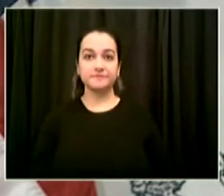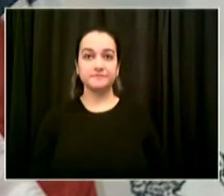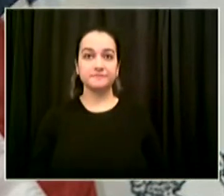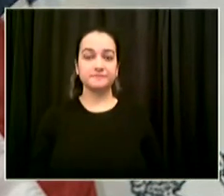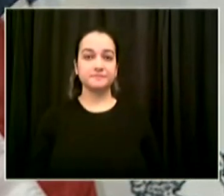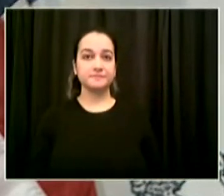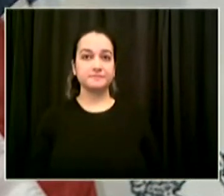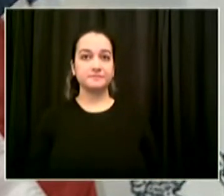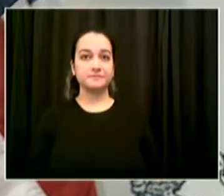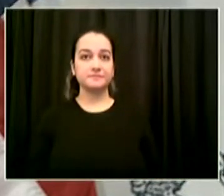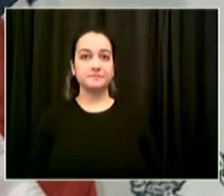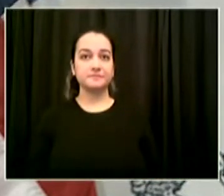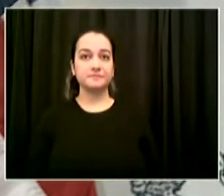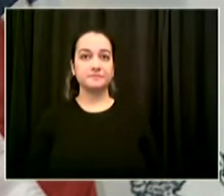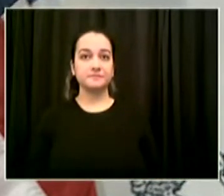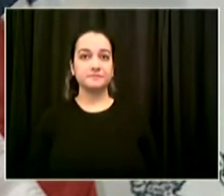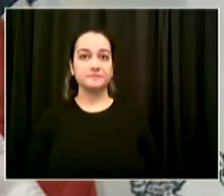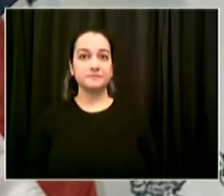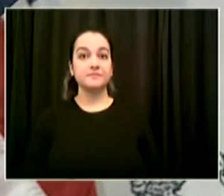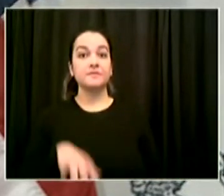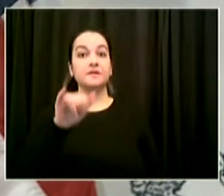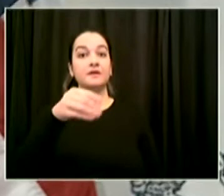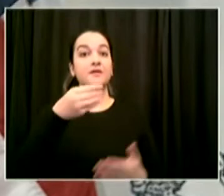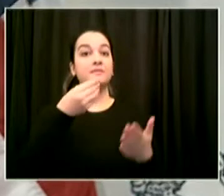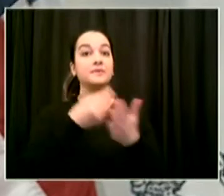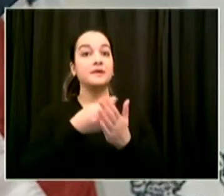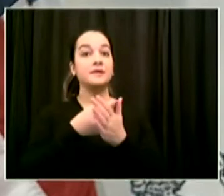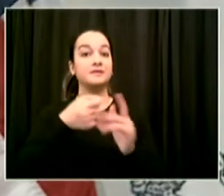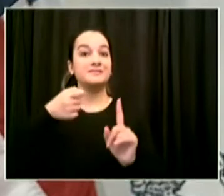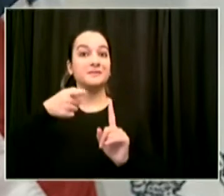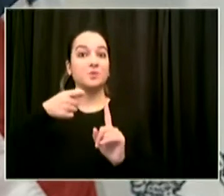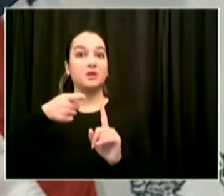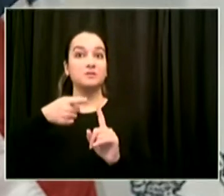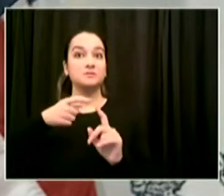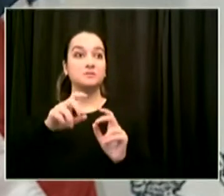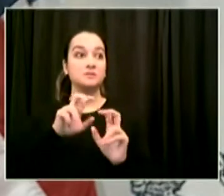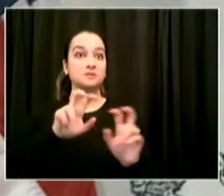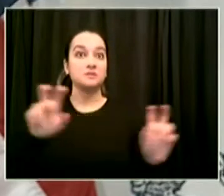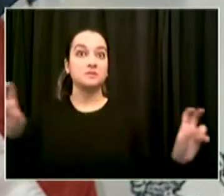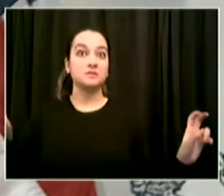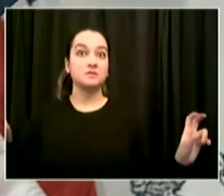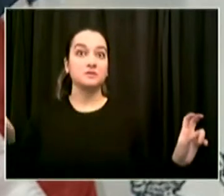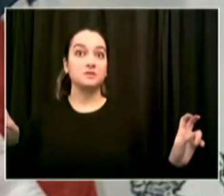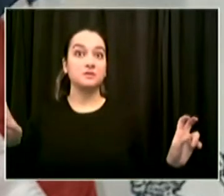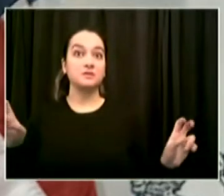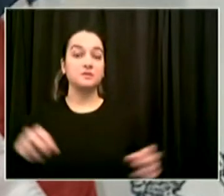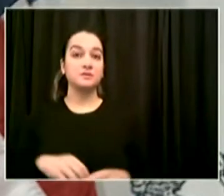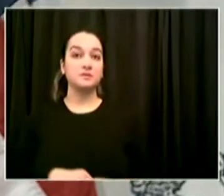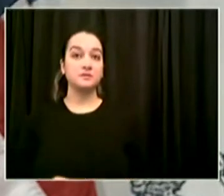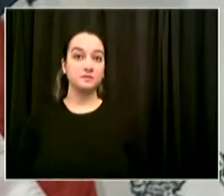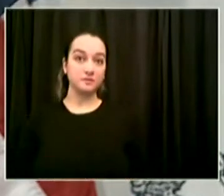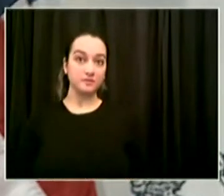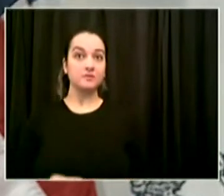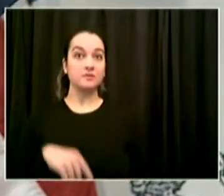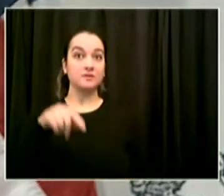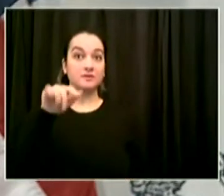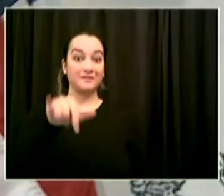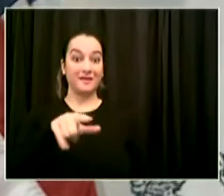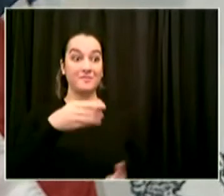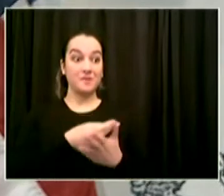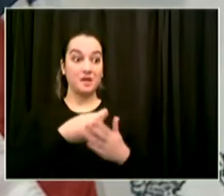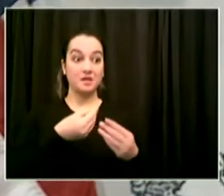be benefited by this second stimulus. The federal stimulus, I missed the last word. Did you say the federal stimulus?